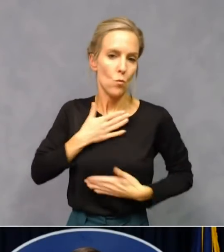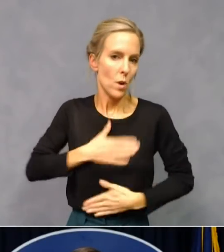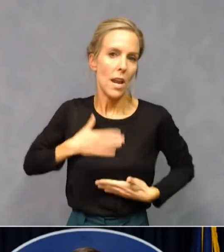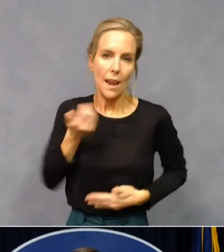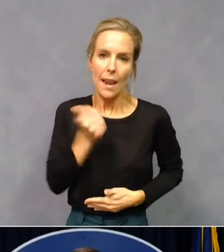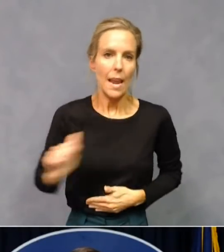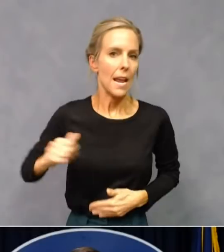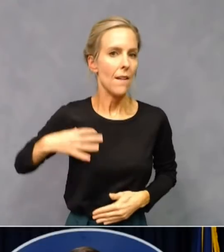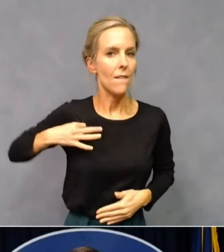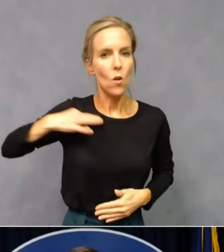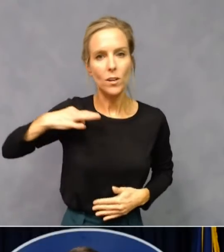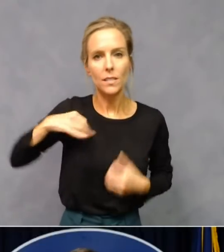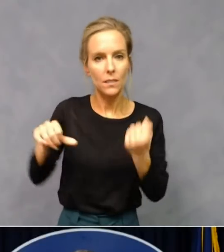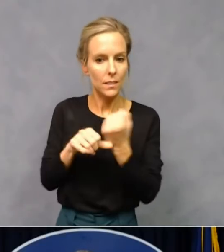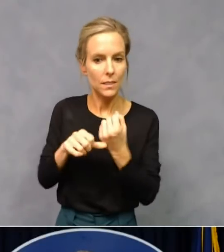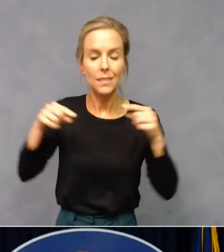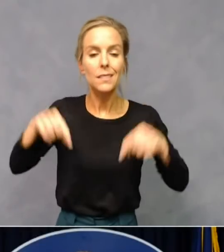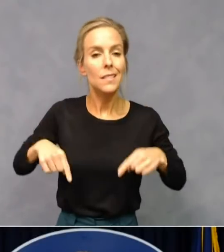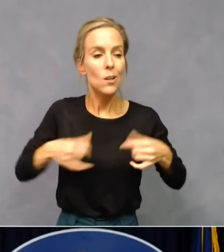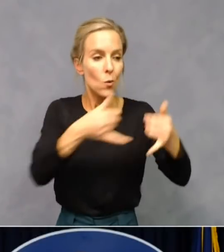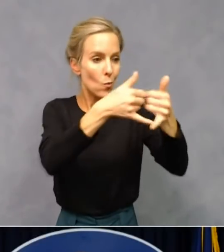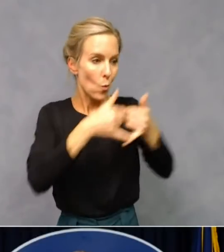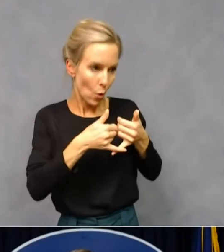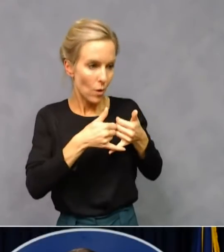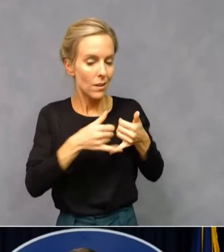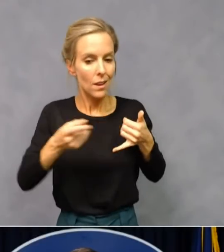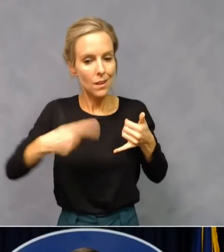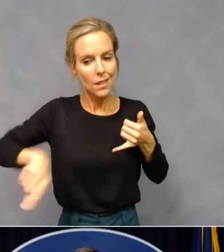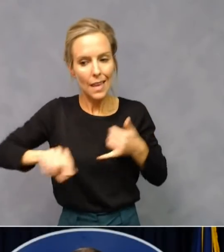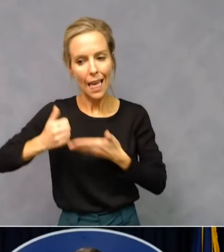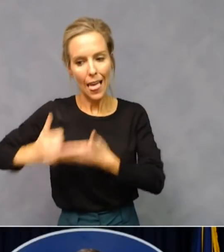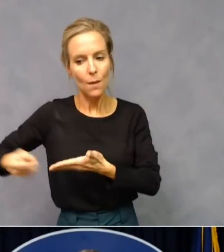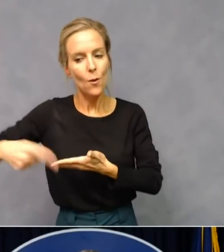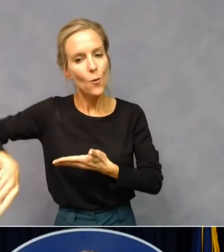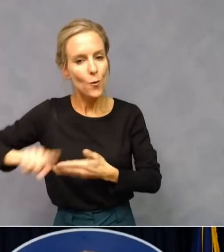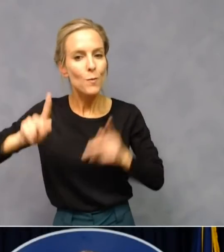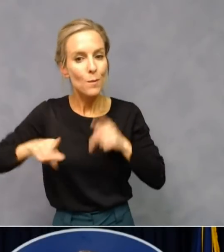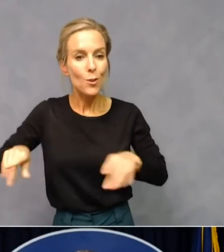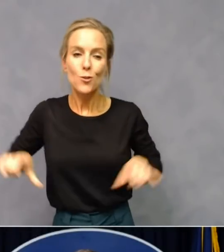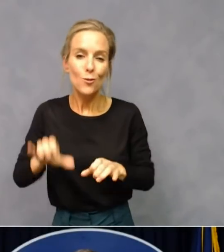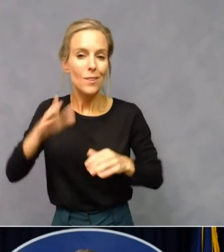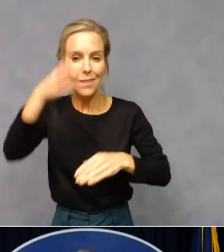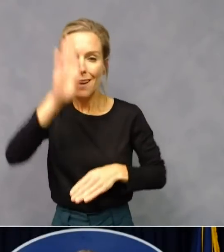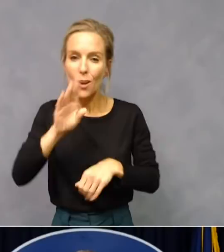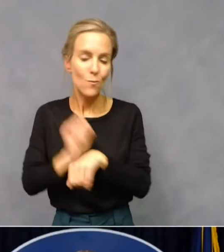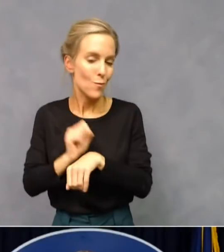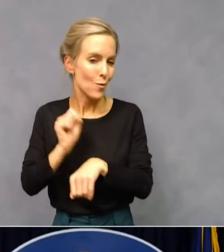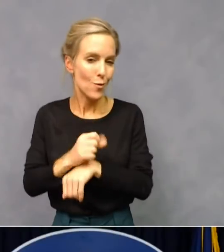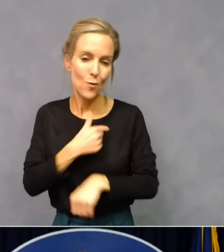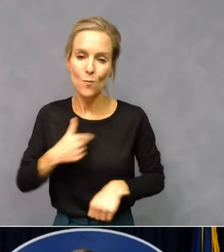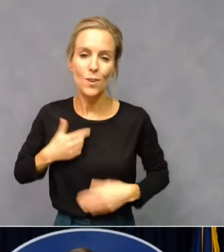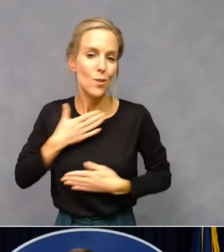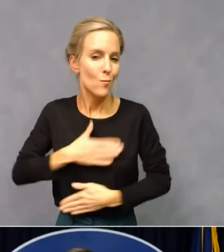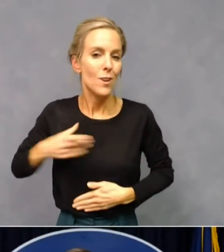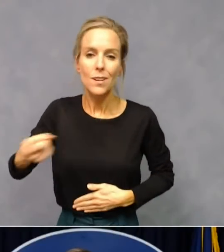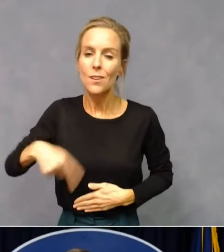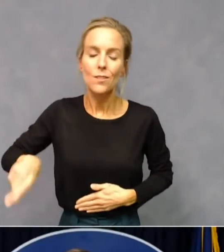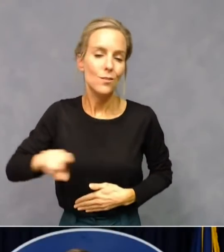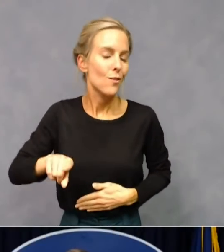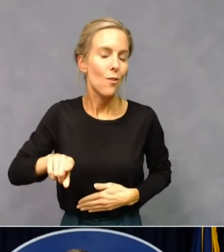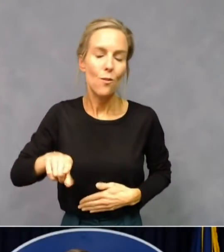award today, we're helping the helpers. These people are doing God's work. We appreciate them so